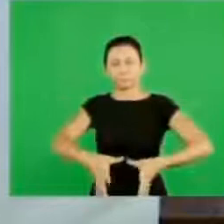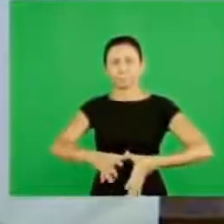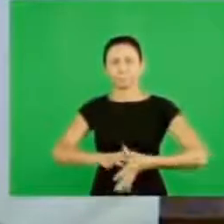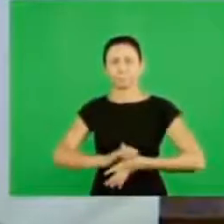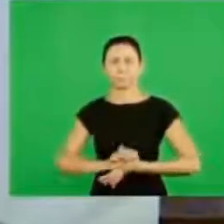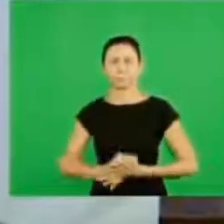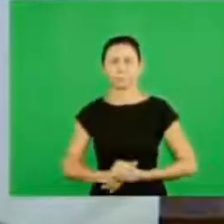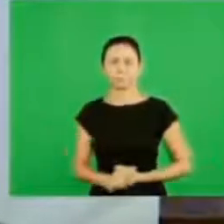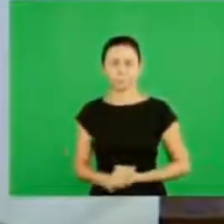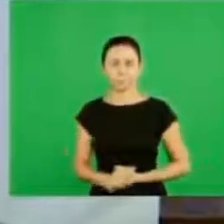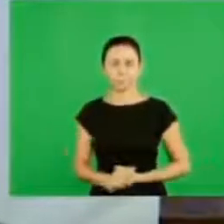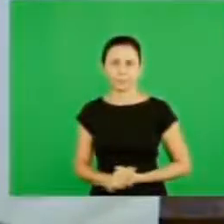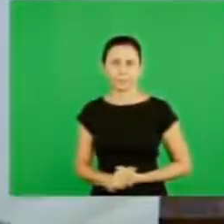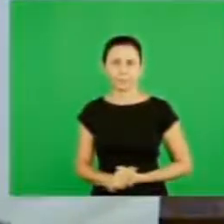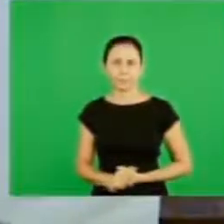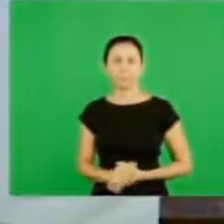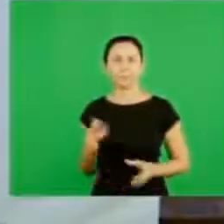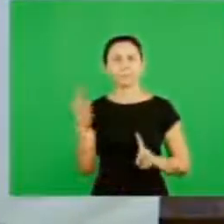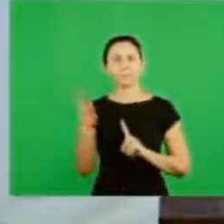in the north of Brazil. And